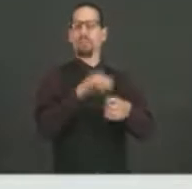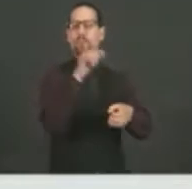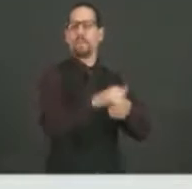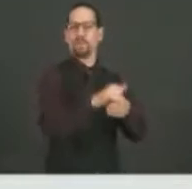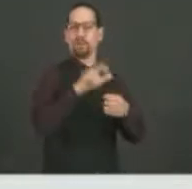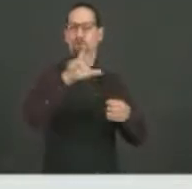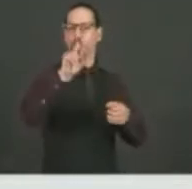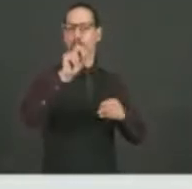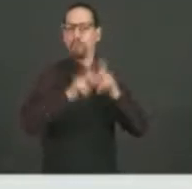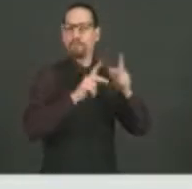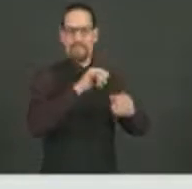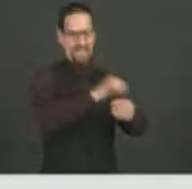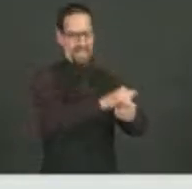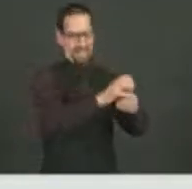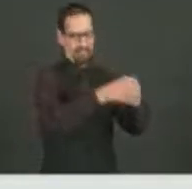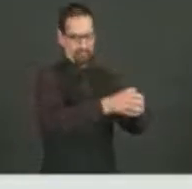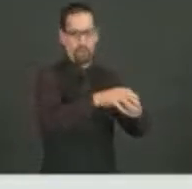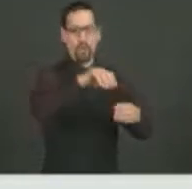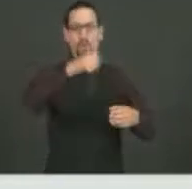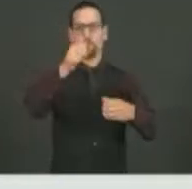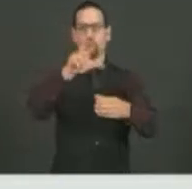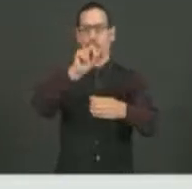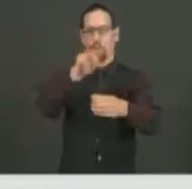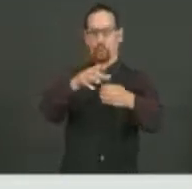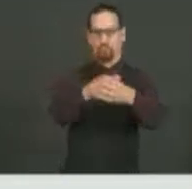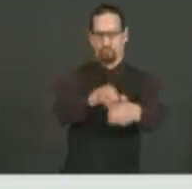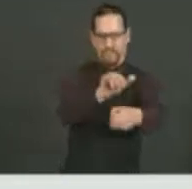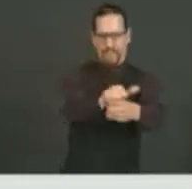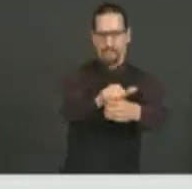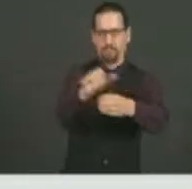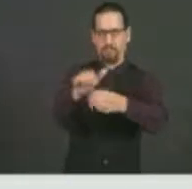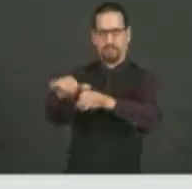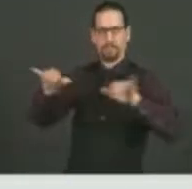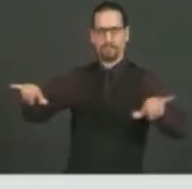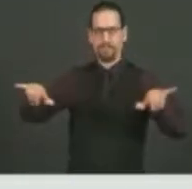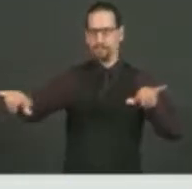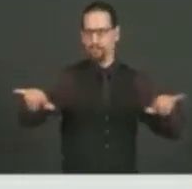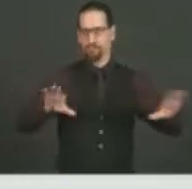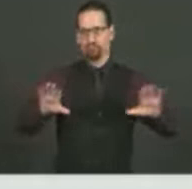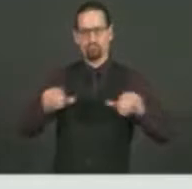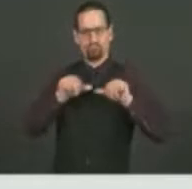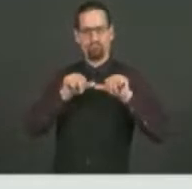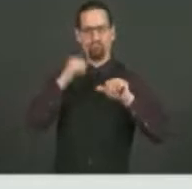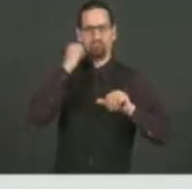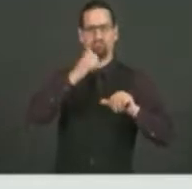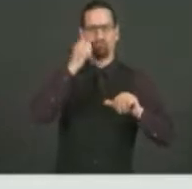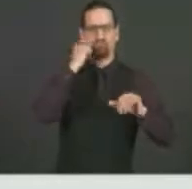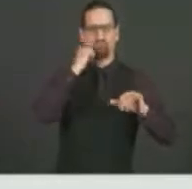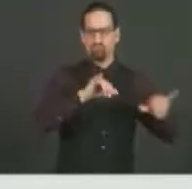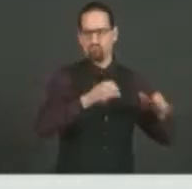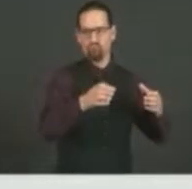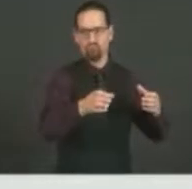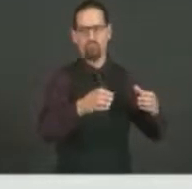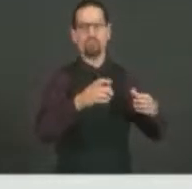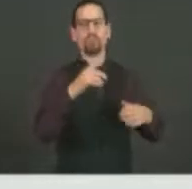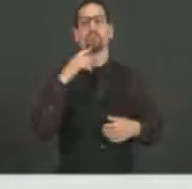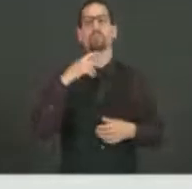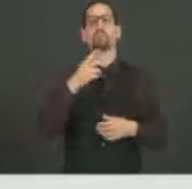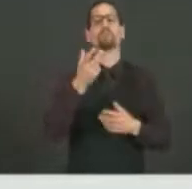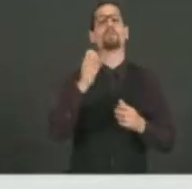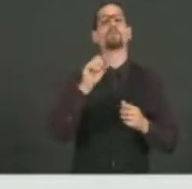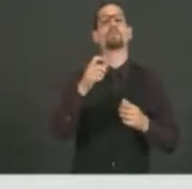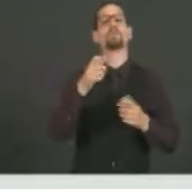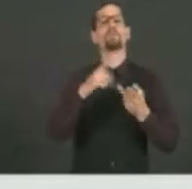And anytime more than one stable group is in the same place, so maybe like 2 groups of 30 in the